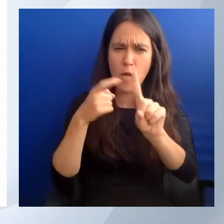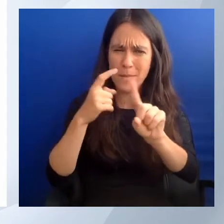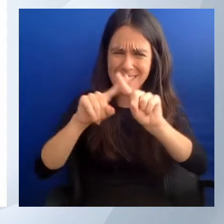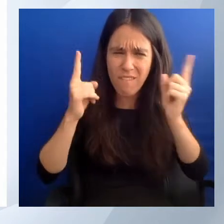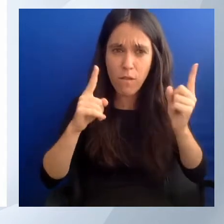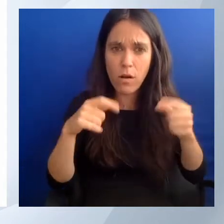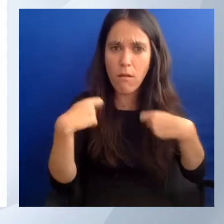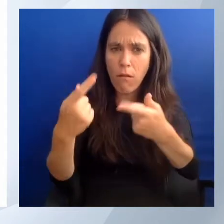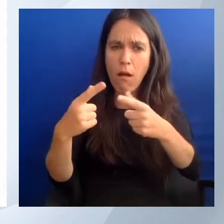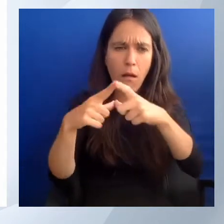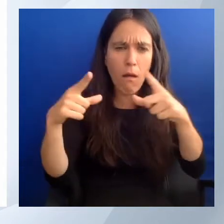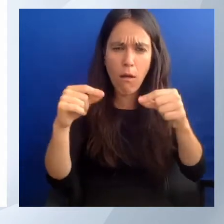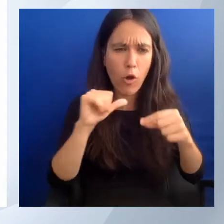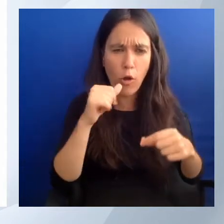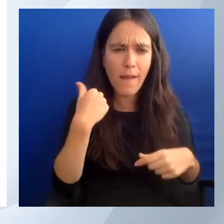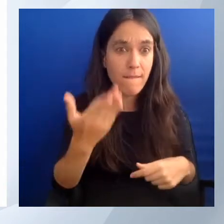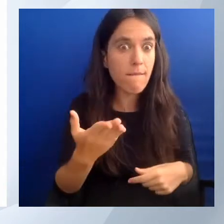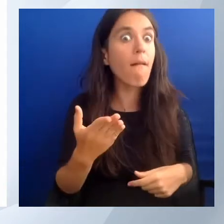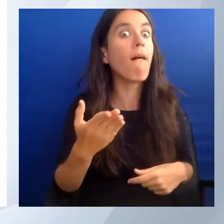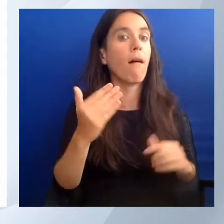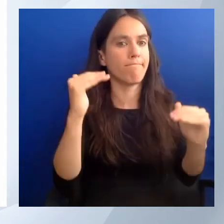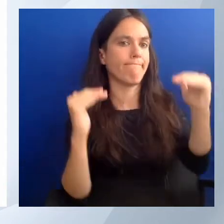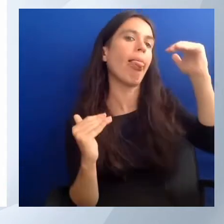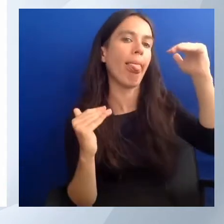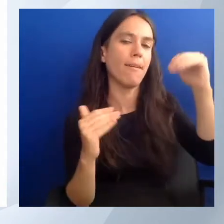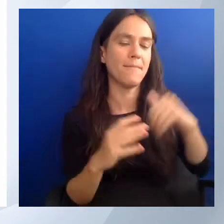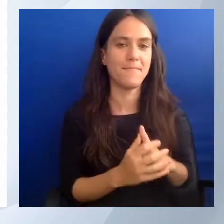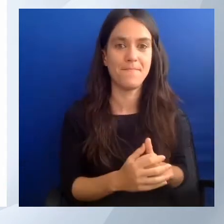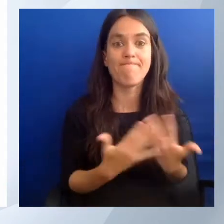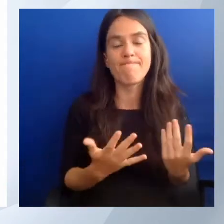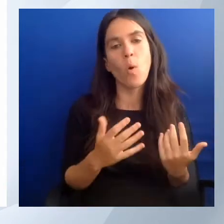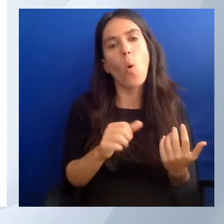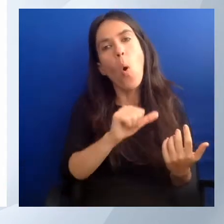at when you talk about model fairness is fairness towards groups. And